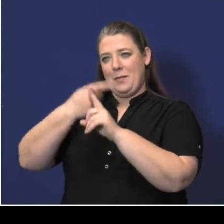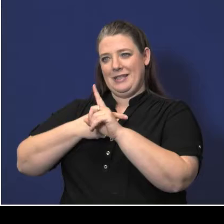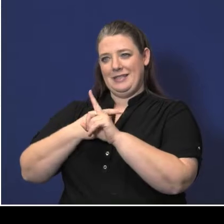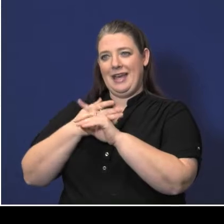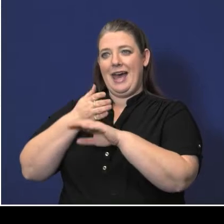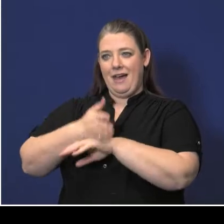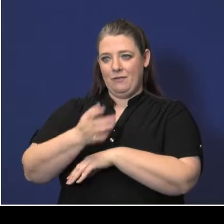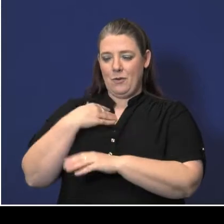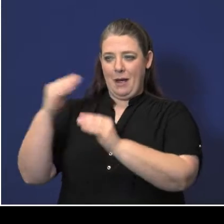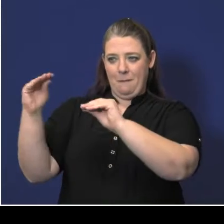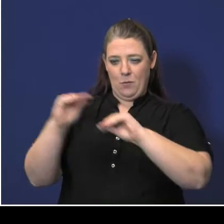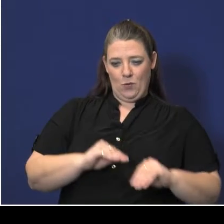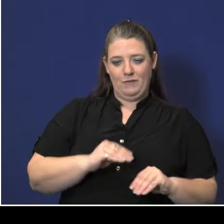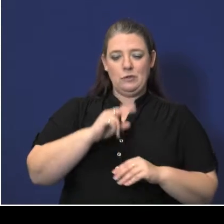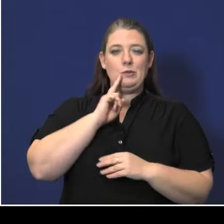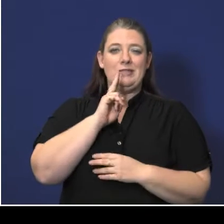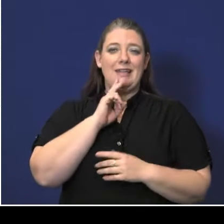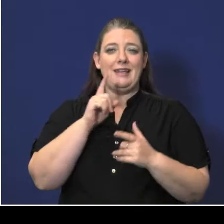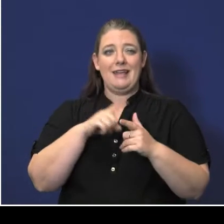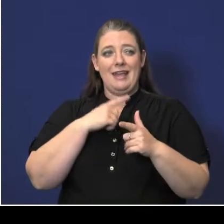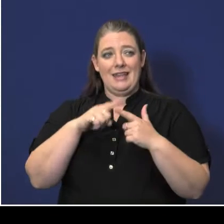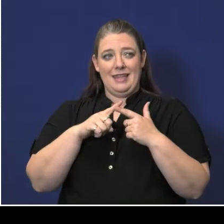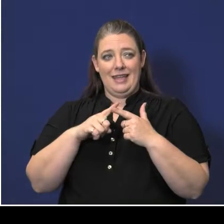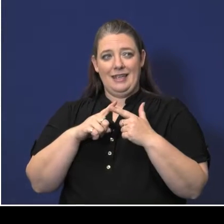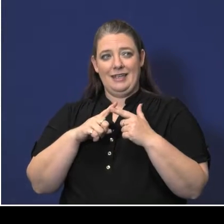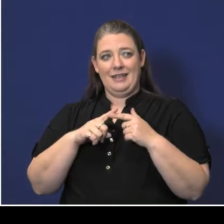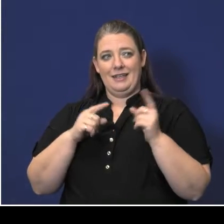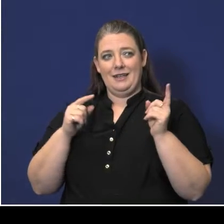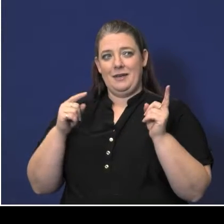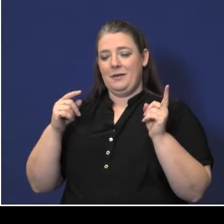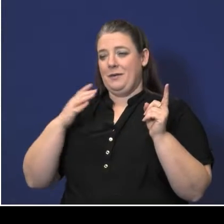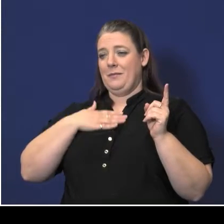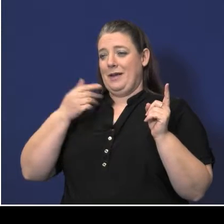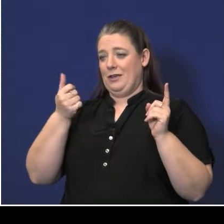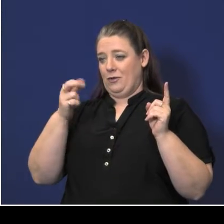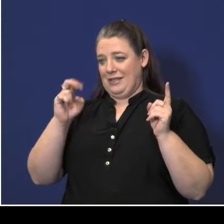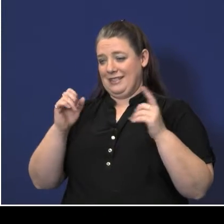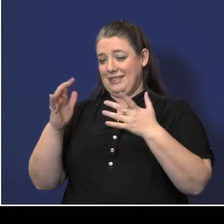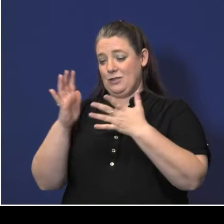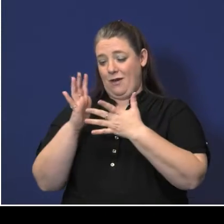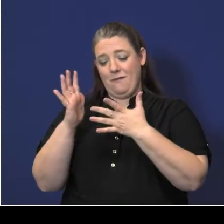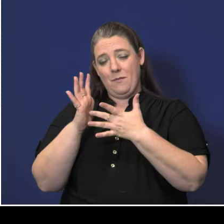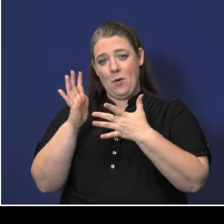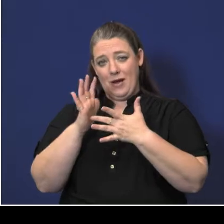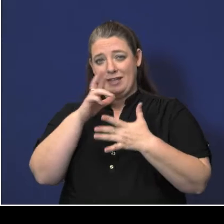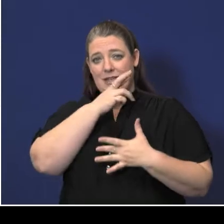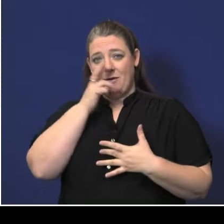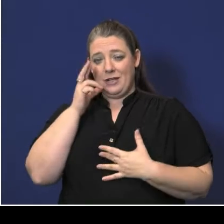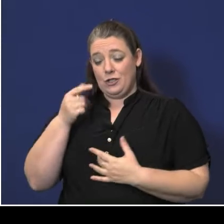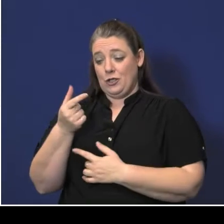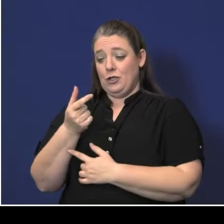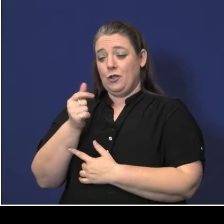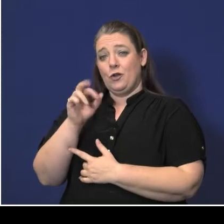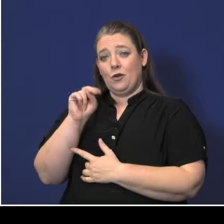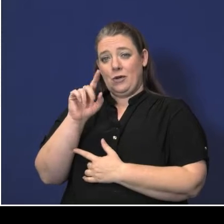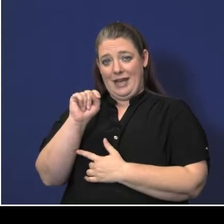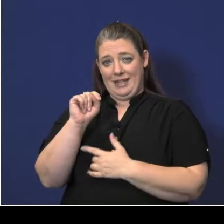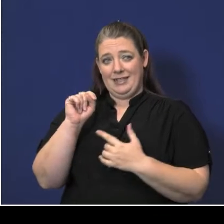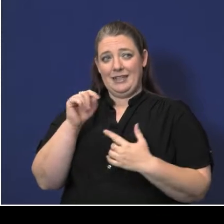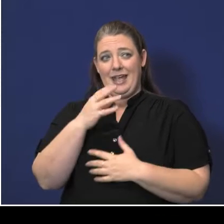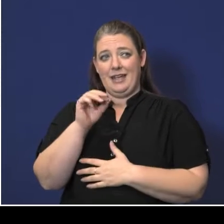Houston. Then the Grace is sophomore at Cypress Ranch. Grant and Rhett both